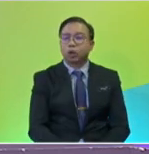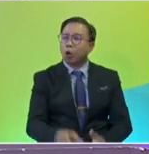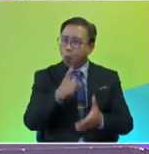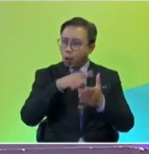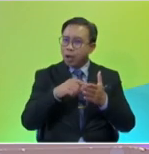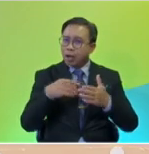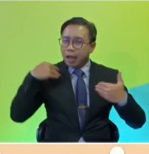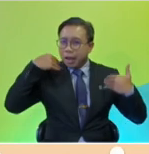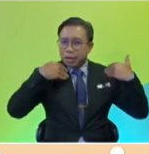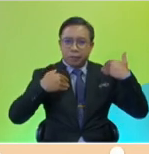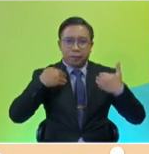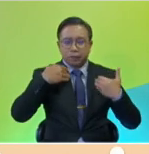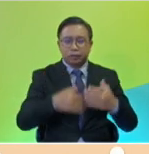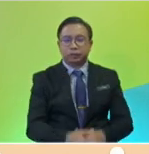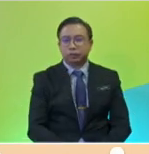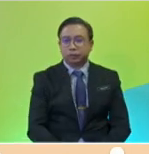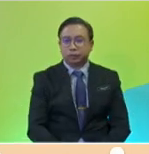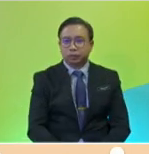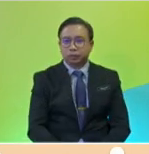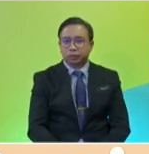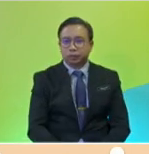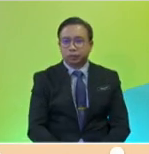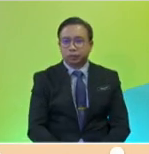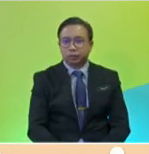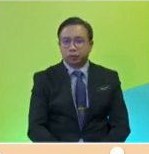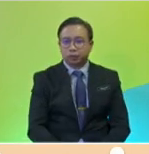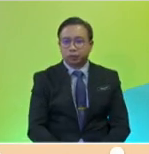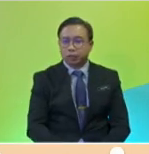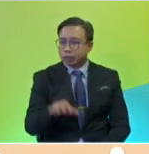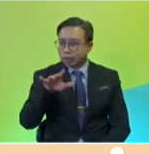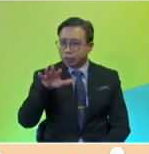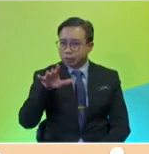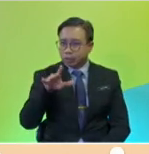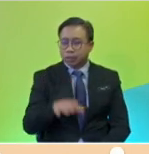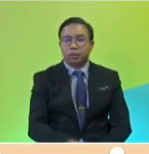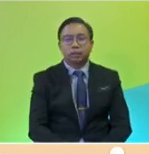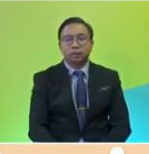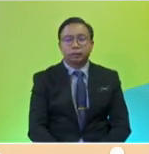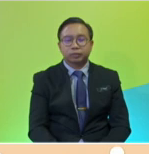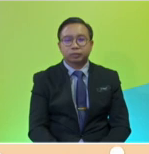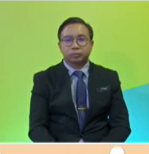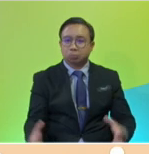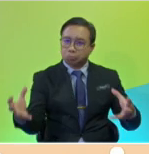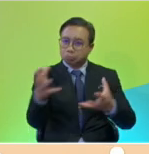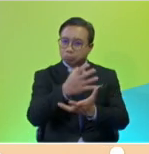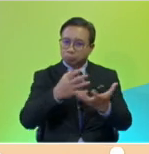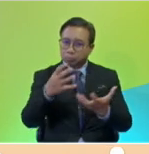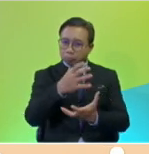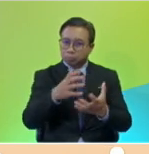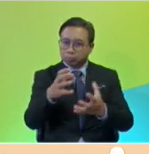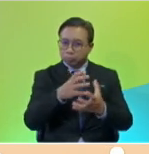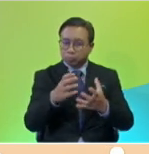animal is that? You can see the spelling is scrambled up. Oh. Alright? So